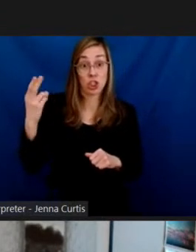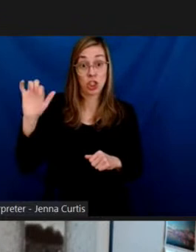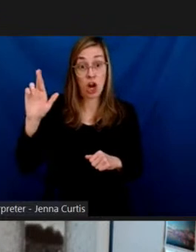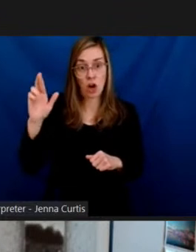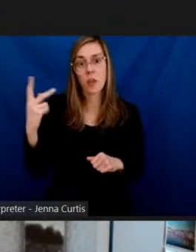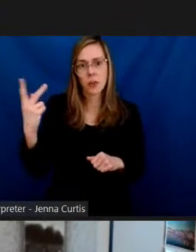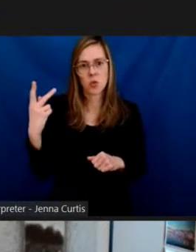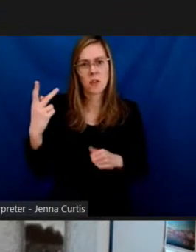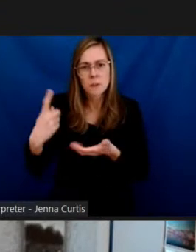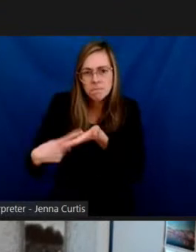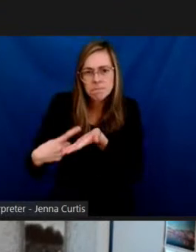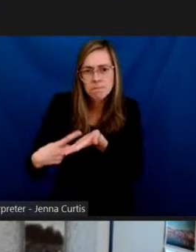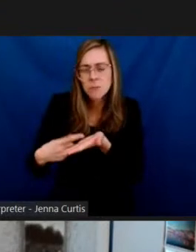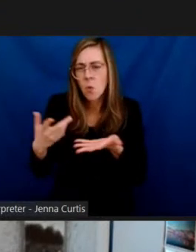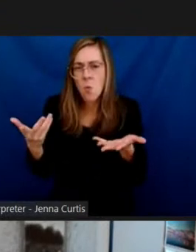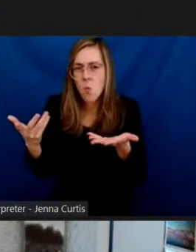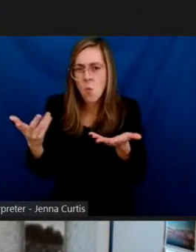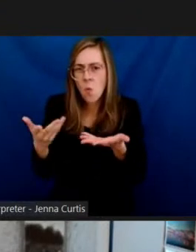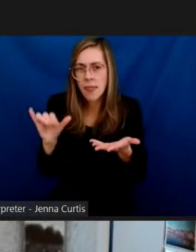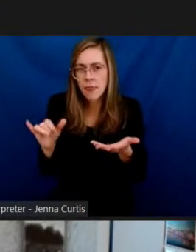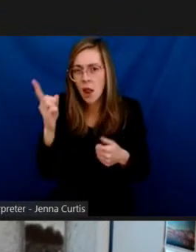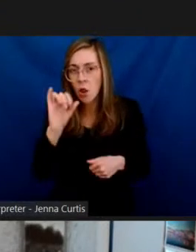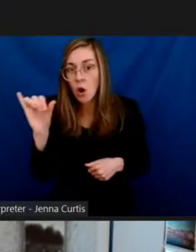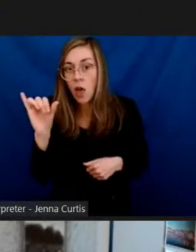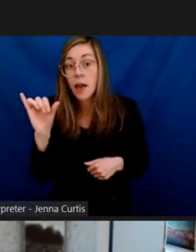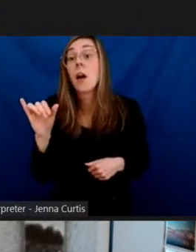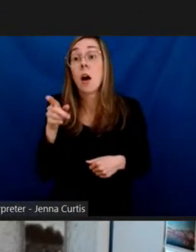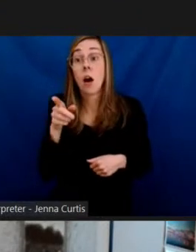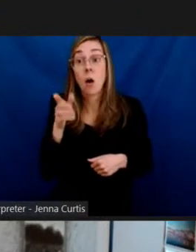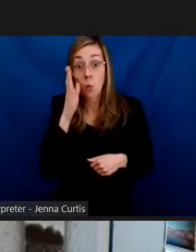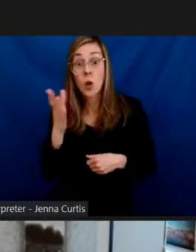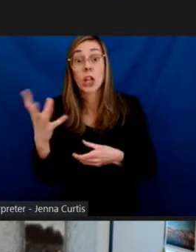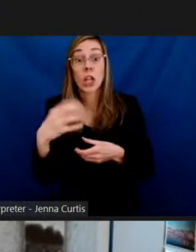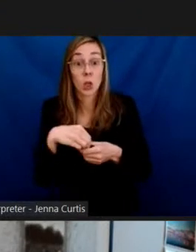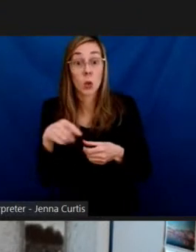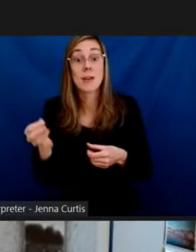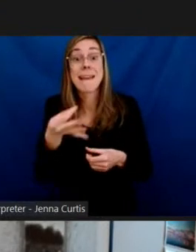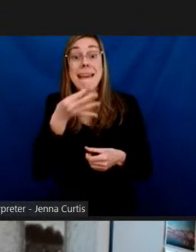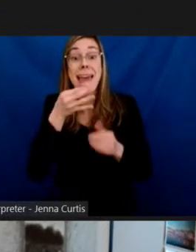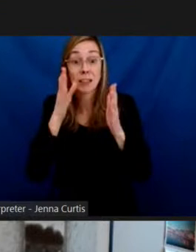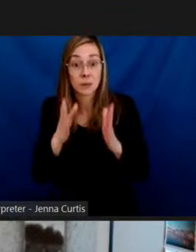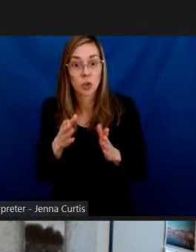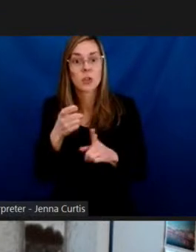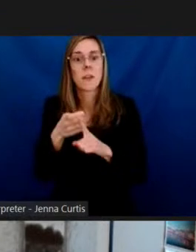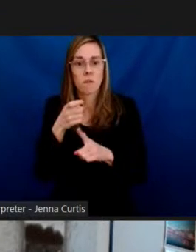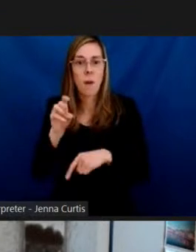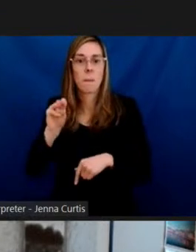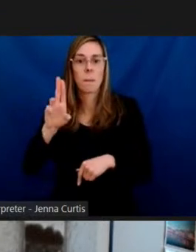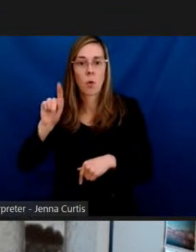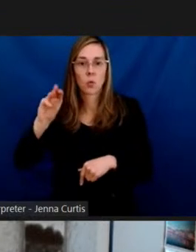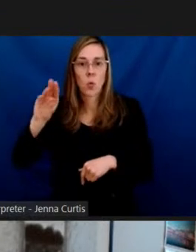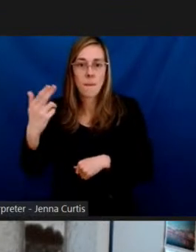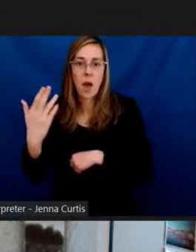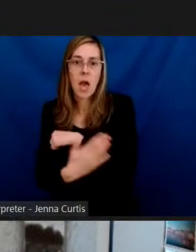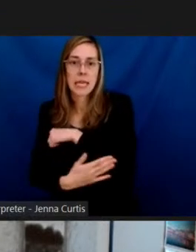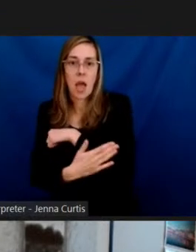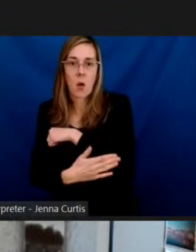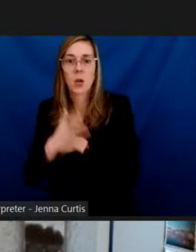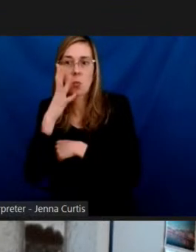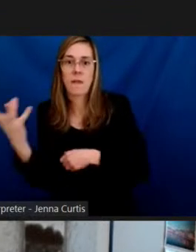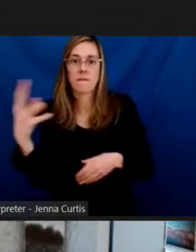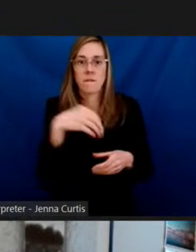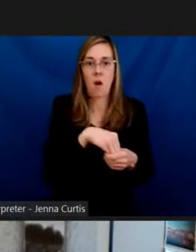the experts from Multnomah County in behavioral health. So it won't just be the Urban Alchemy folks. It will also